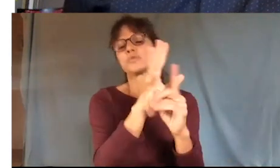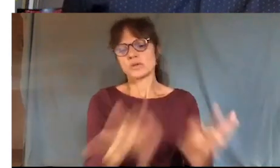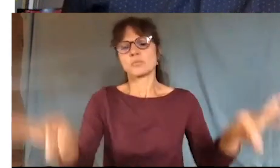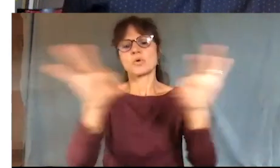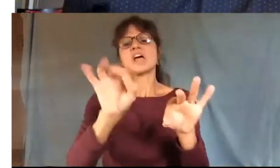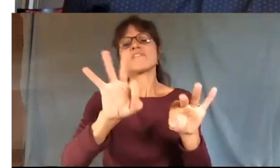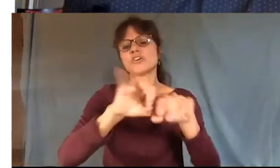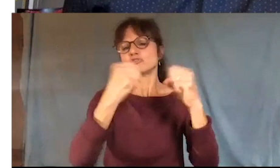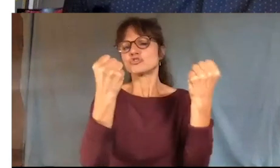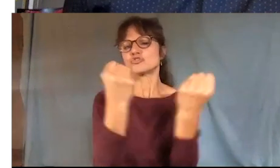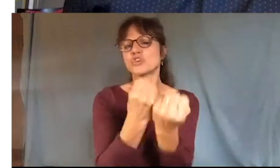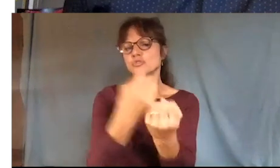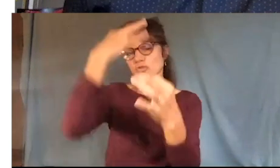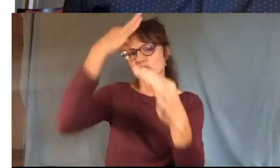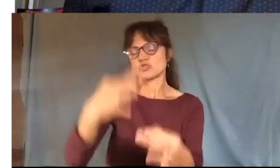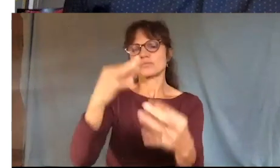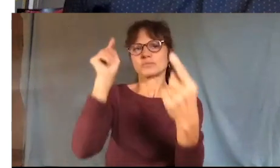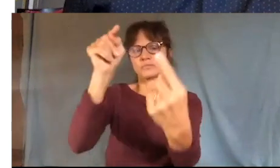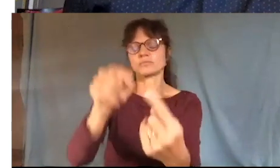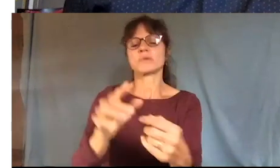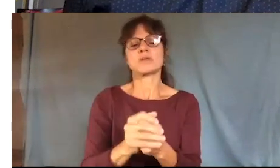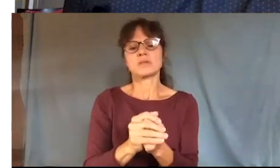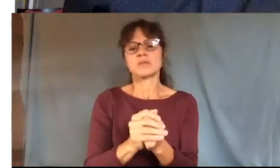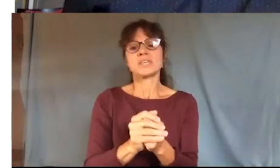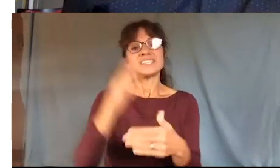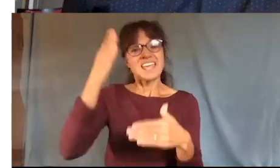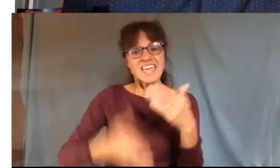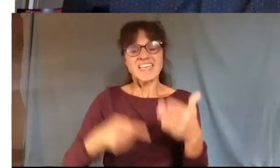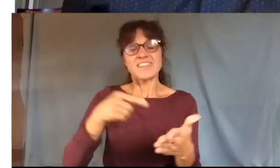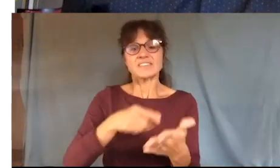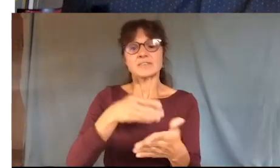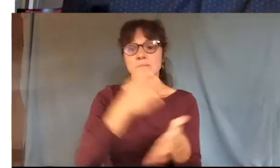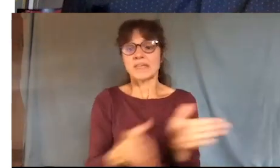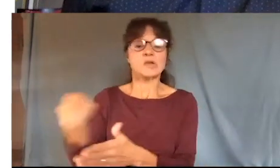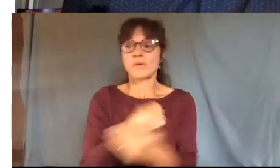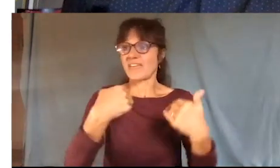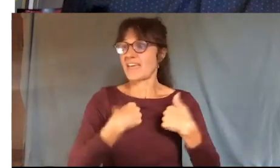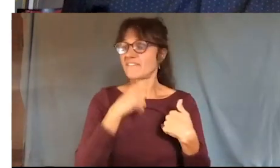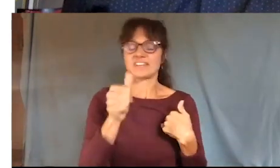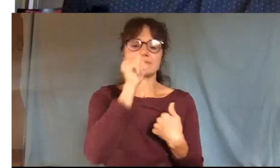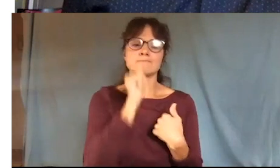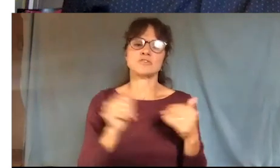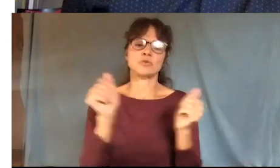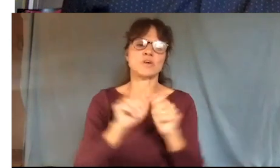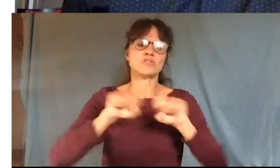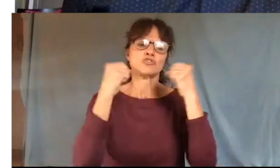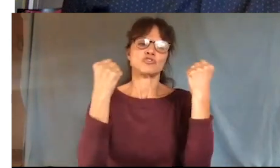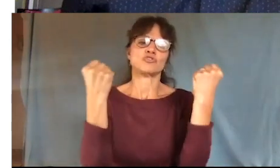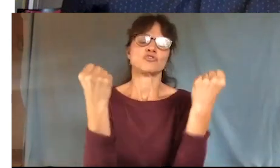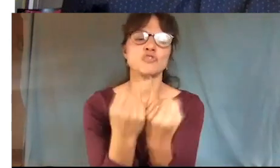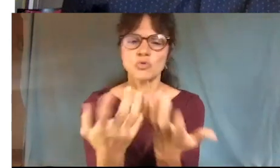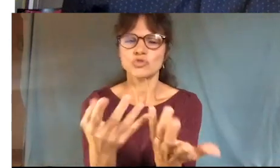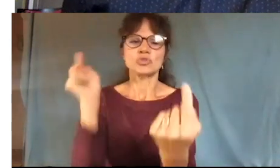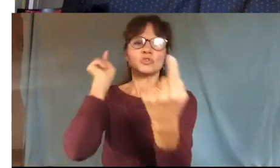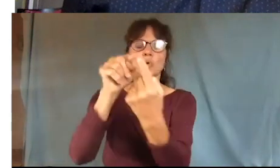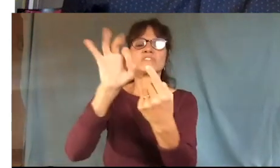determinants. And what's clear when you take a look at the Ending the HIV Epidemic plan that we currently have is it does not deal with the social determinants of health. And